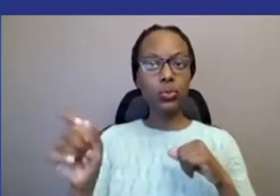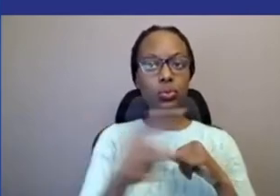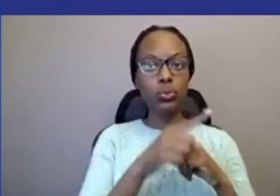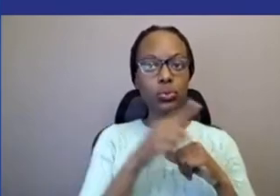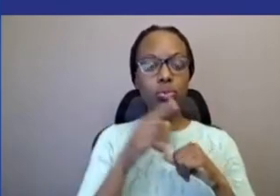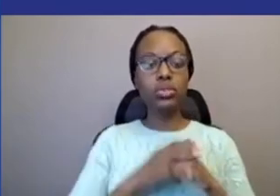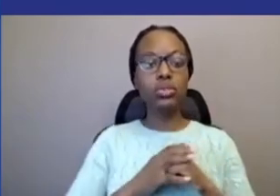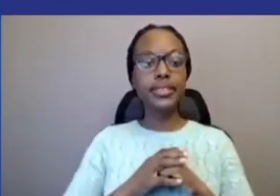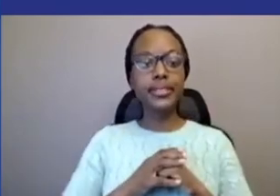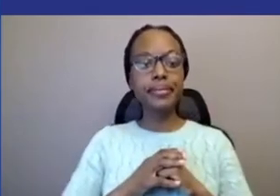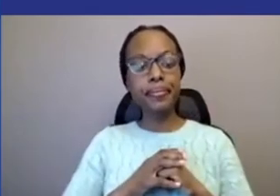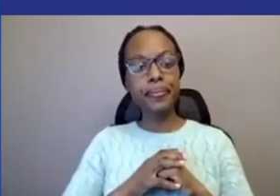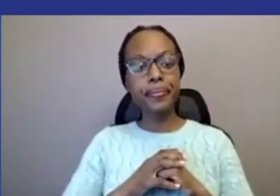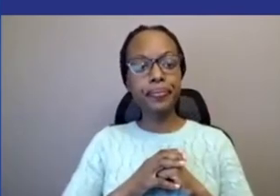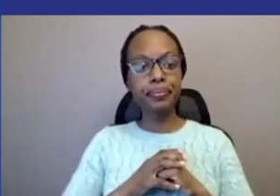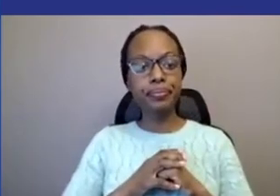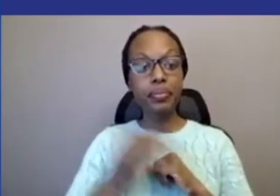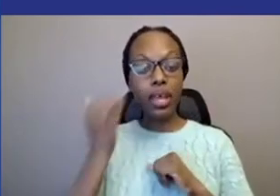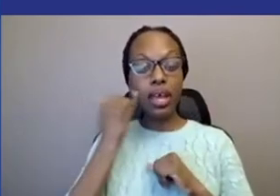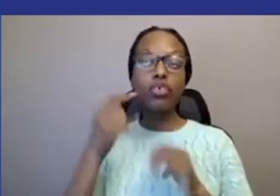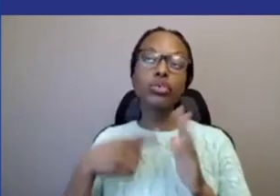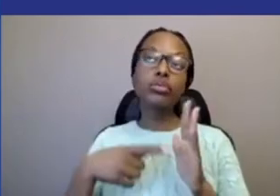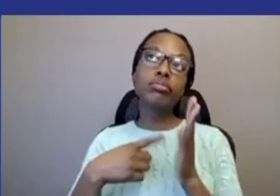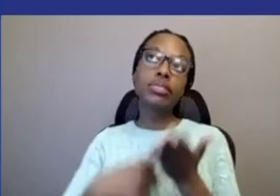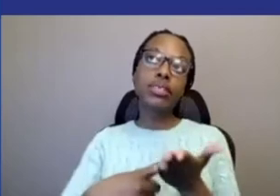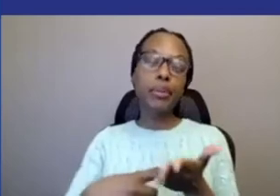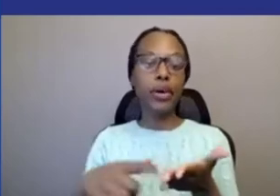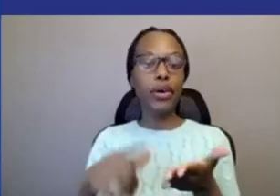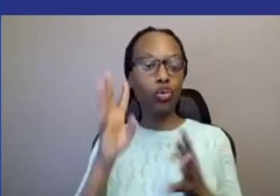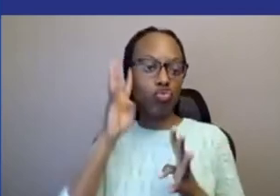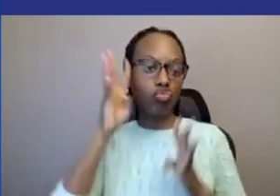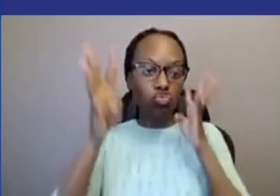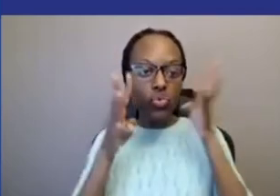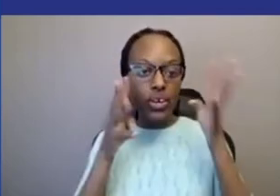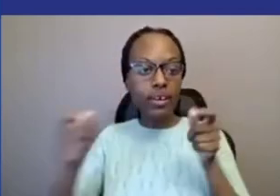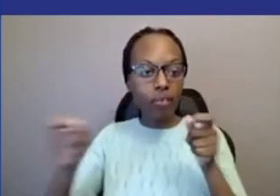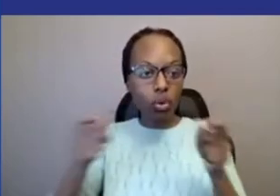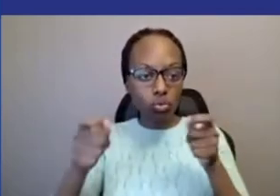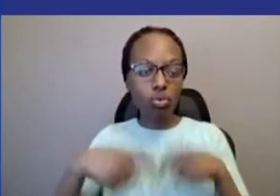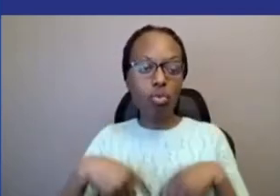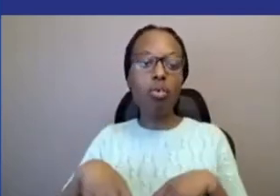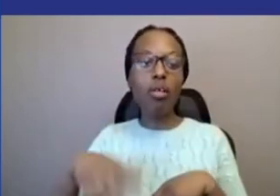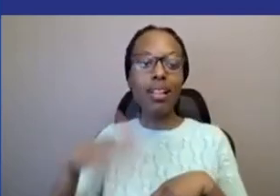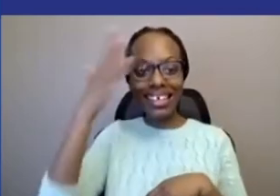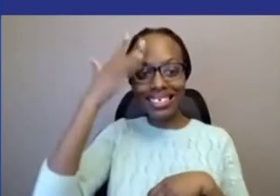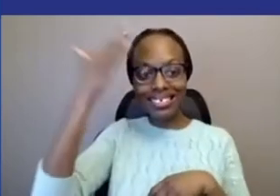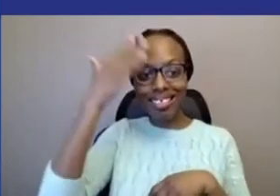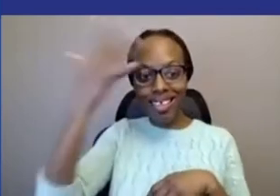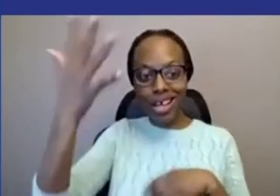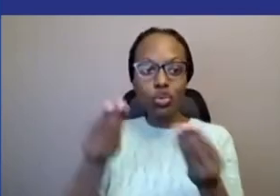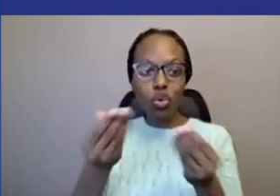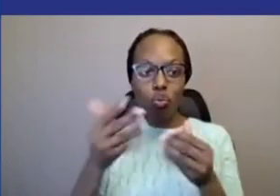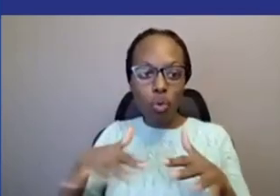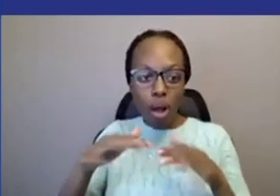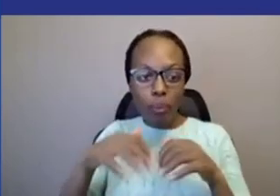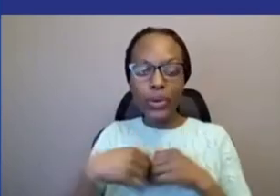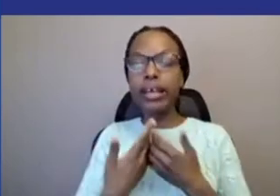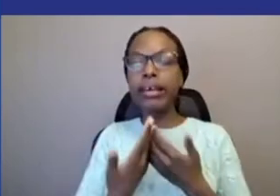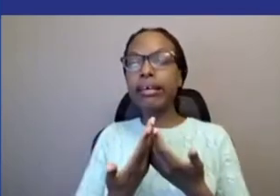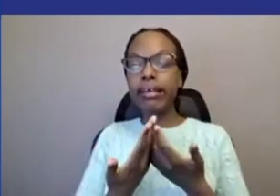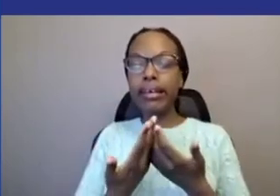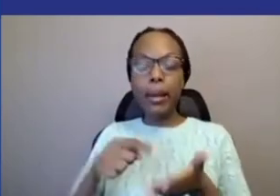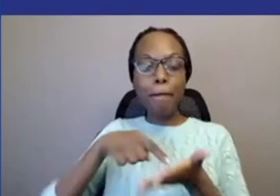about things like creative control, intellectual property, pay differentials, artist